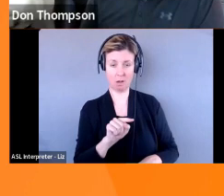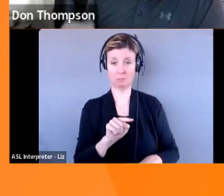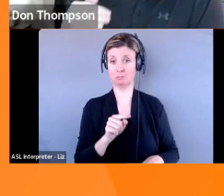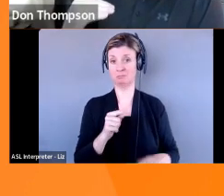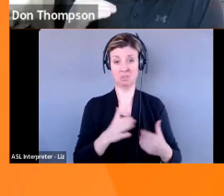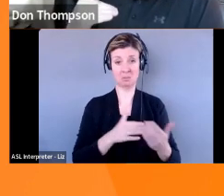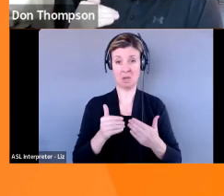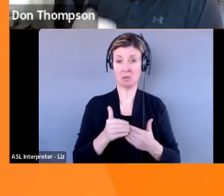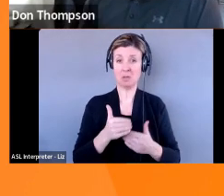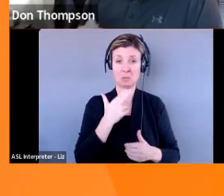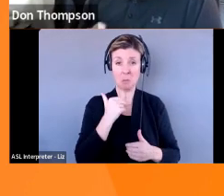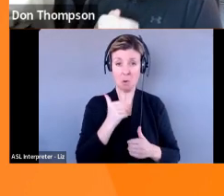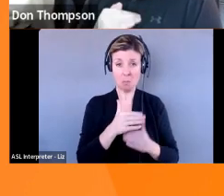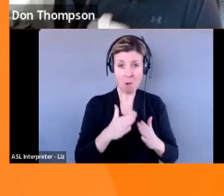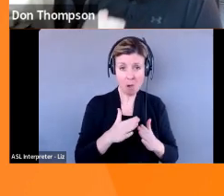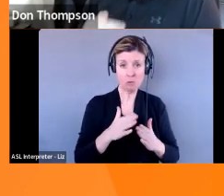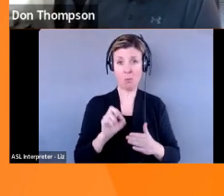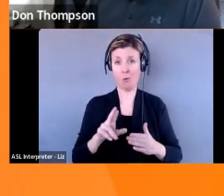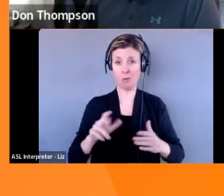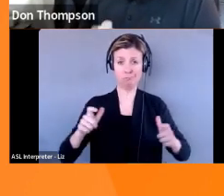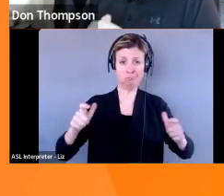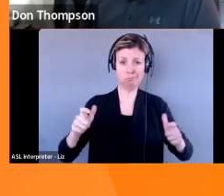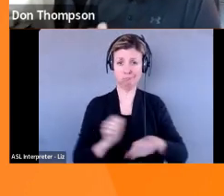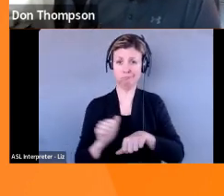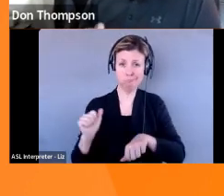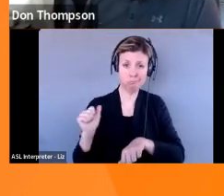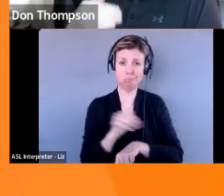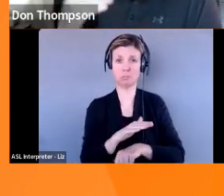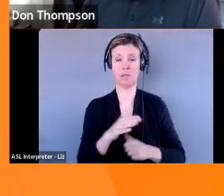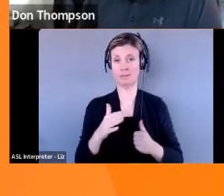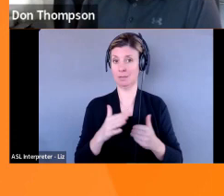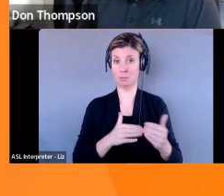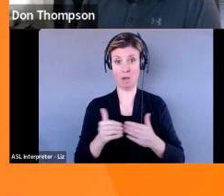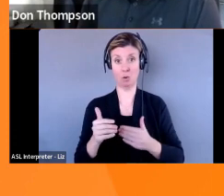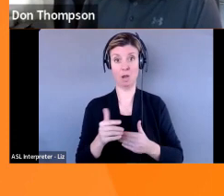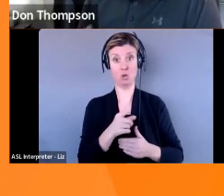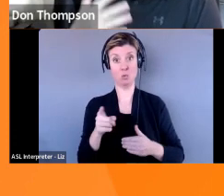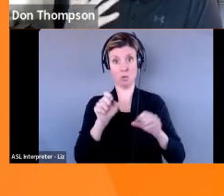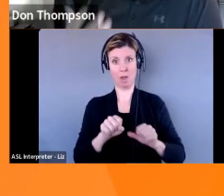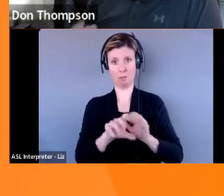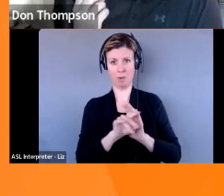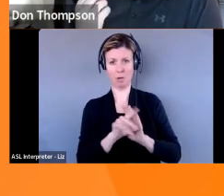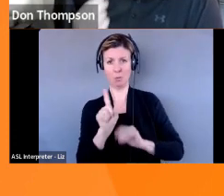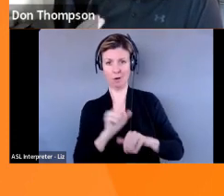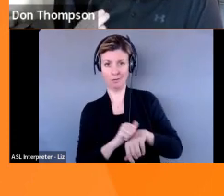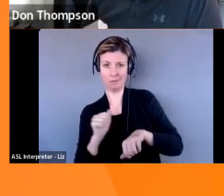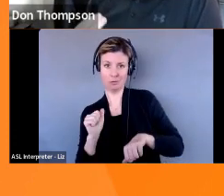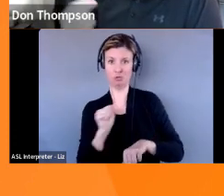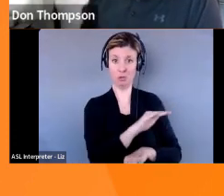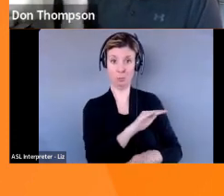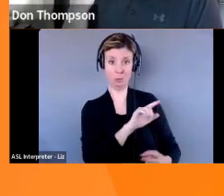you. But you do not have any choice where it's going to ship into. Okay, and it's an important